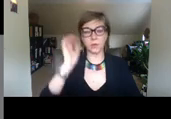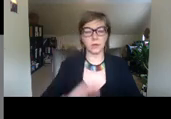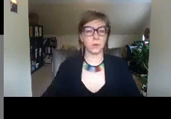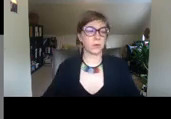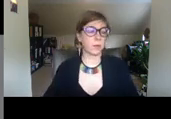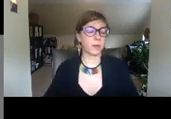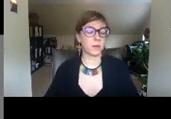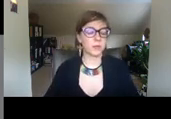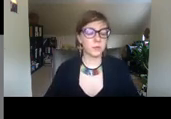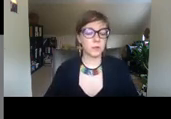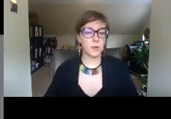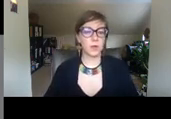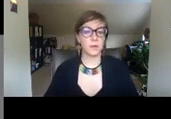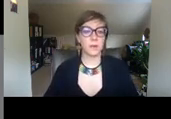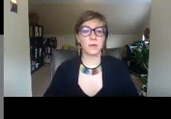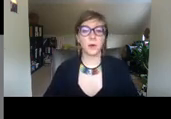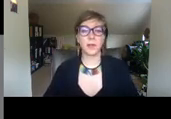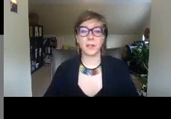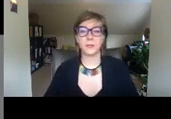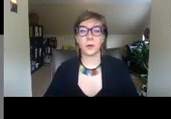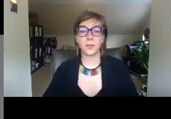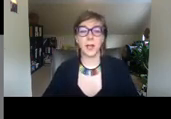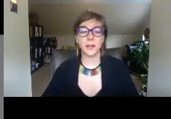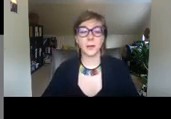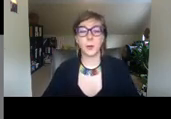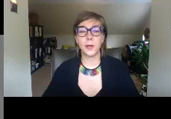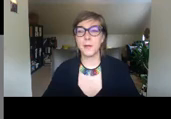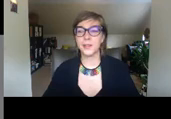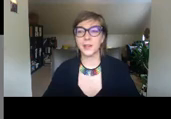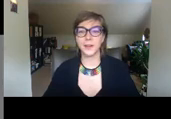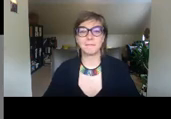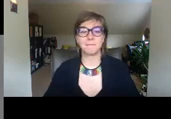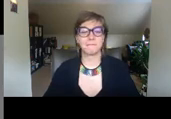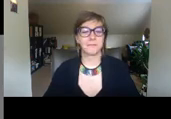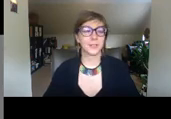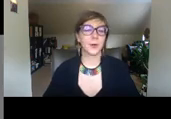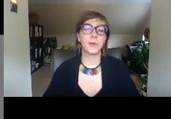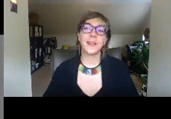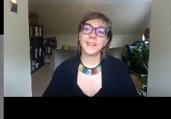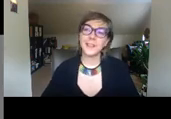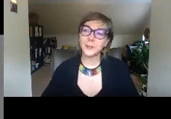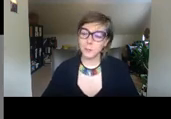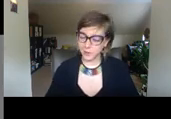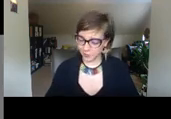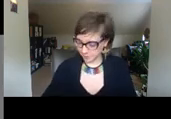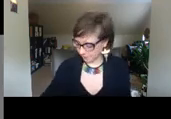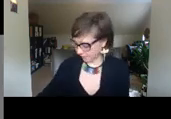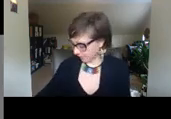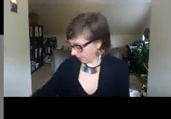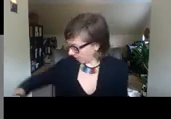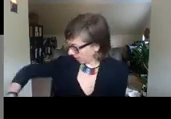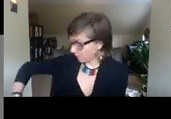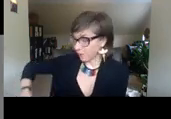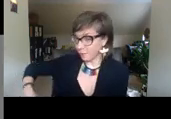episode and there's another one dropping very soon. The name of the podcast is called Not Quite Magic. So thank you so much.